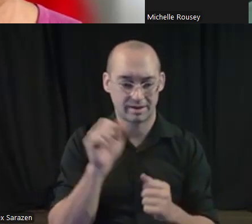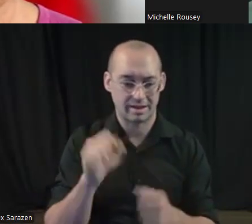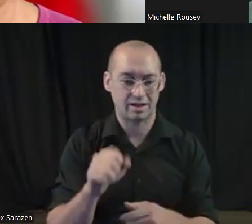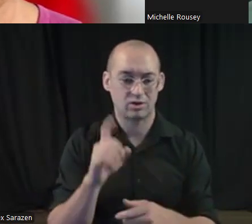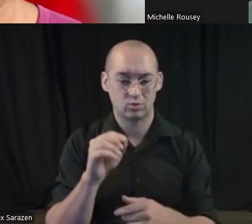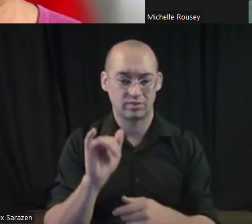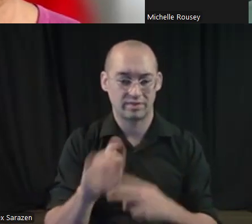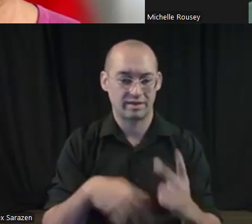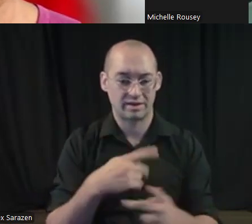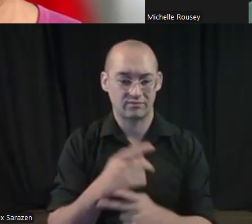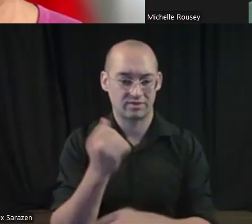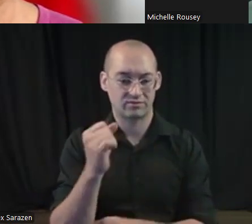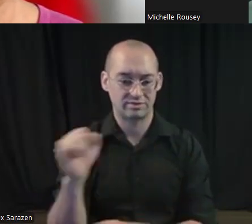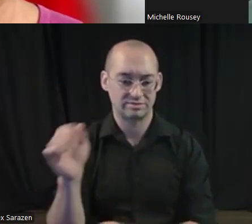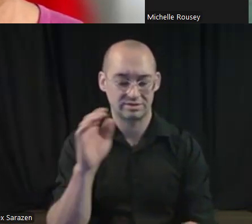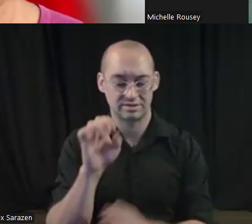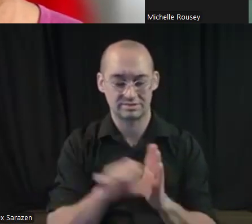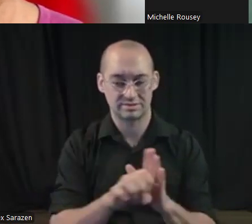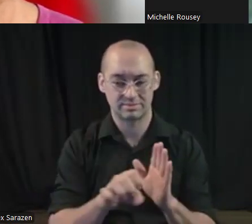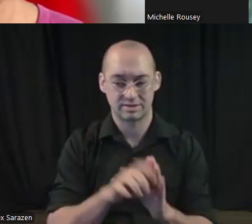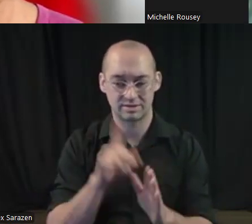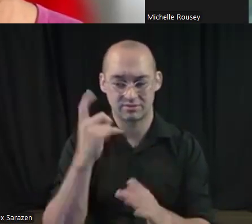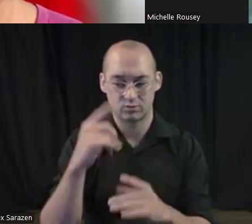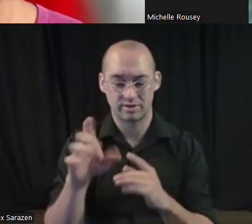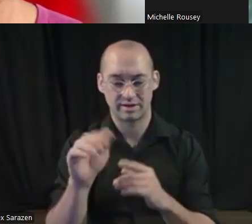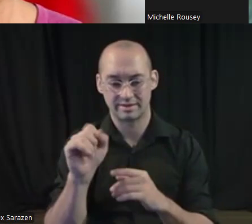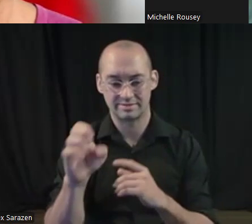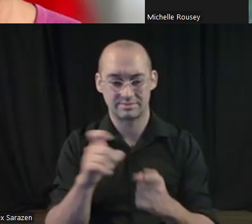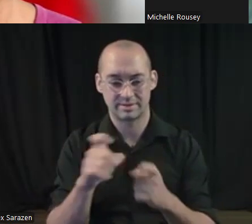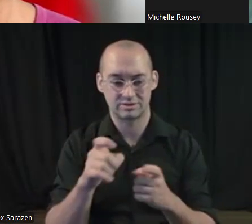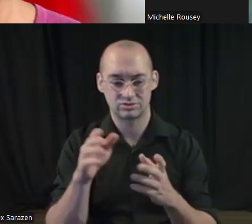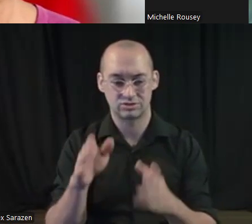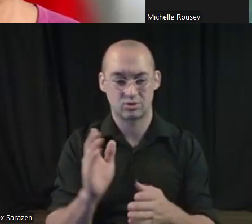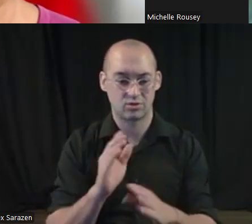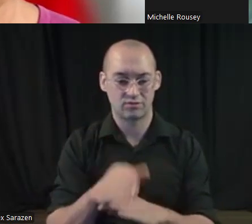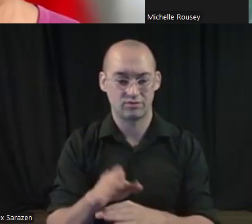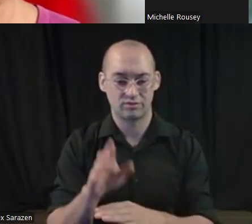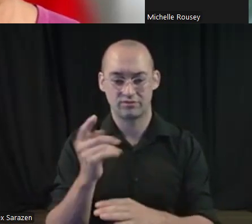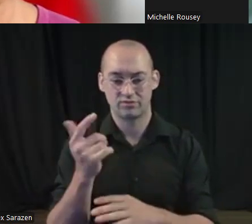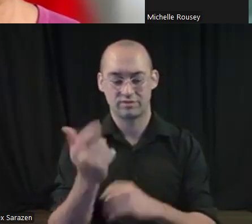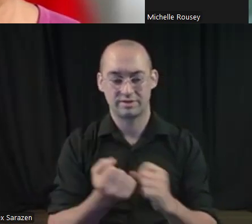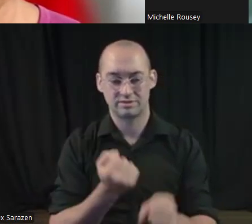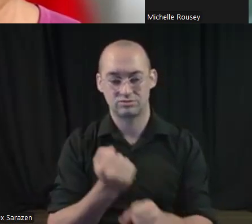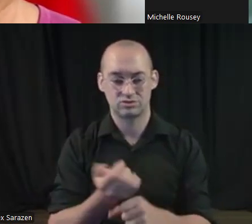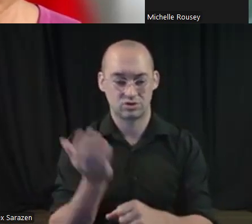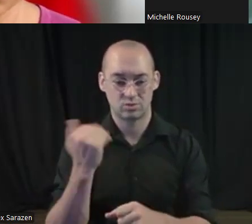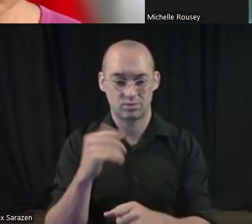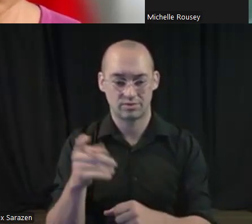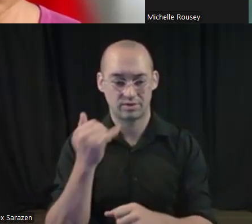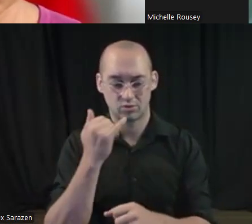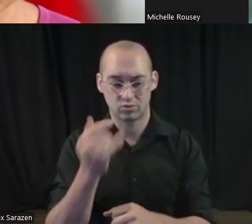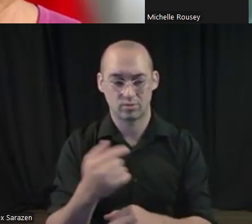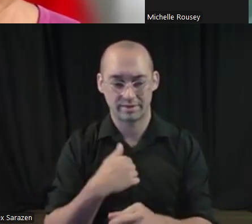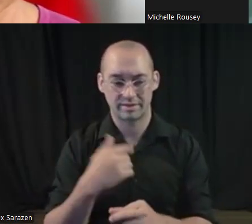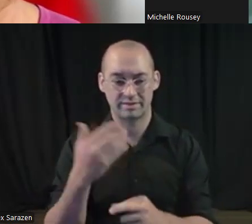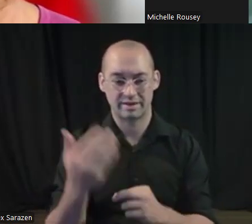And for example, I asked for case management well over a couple years ago now. They told me that it would be in the